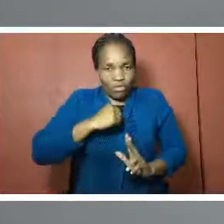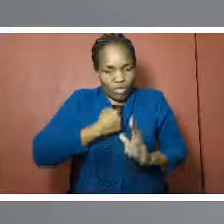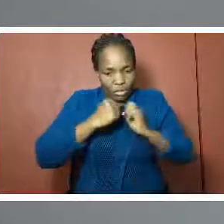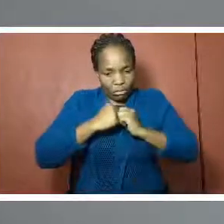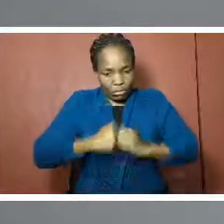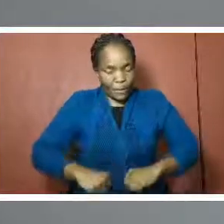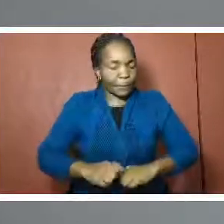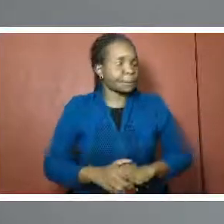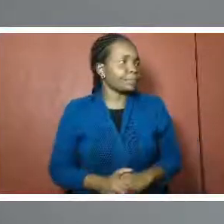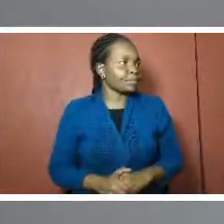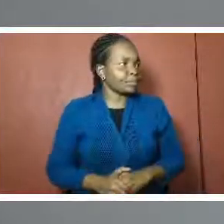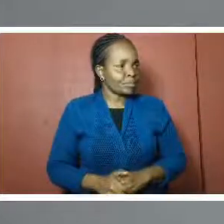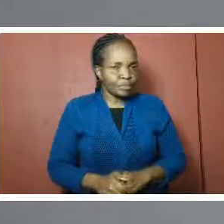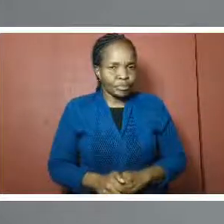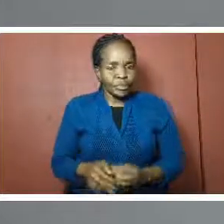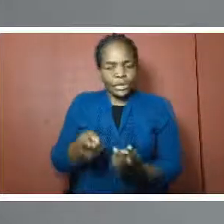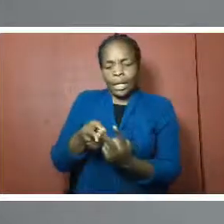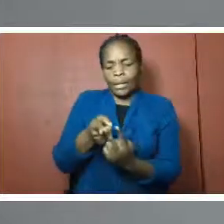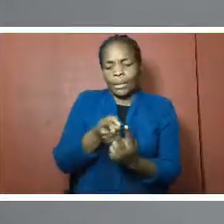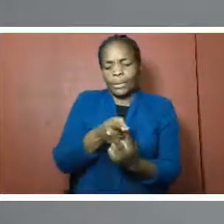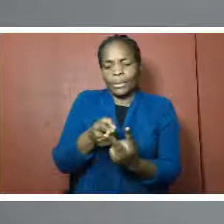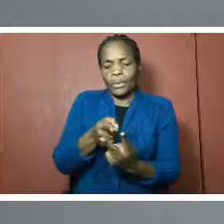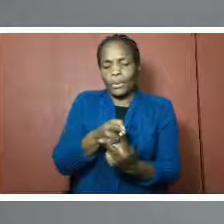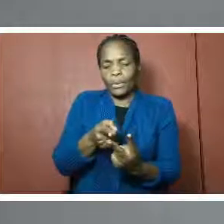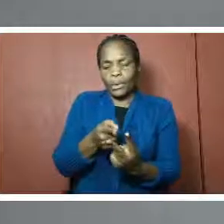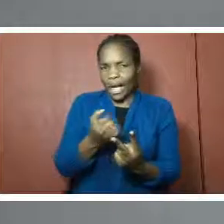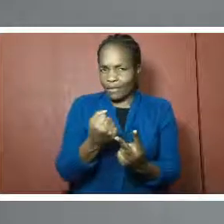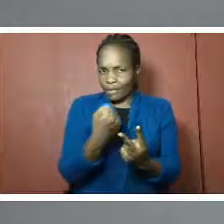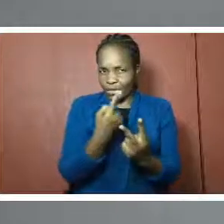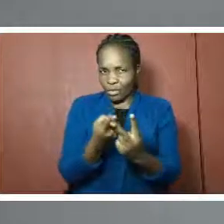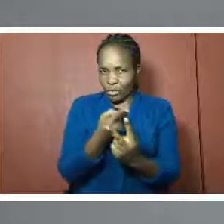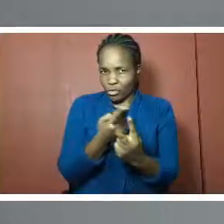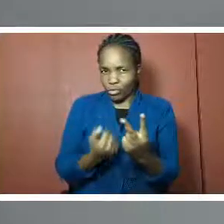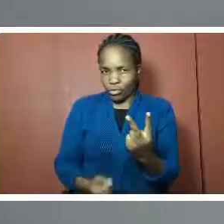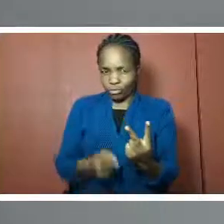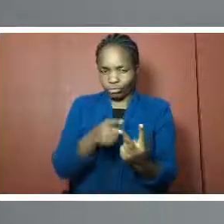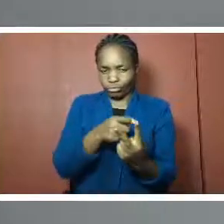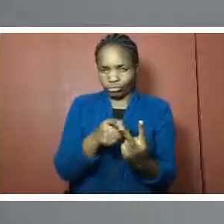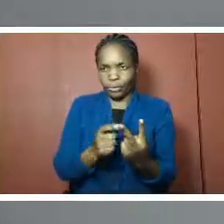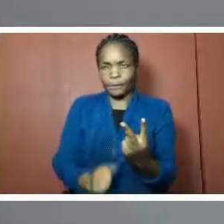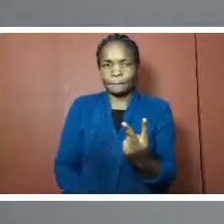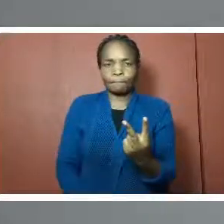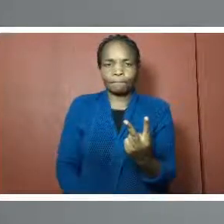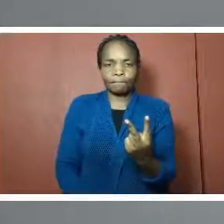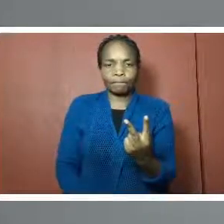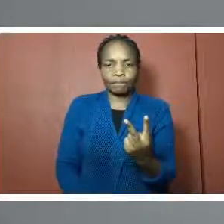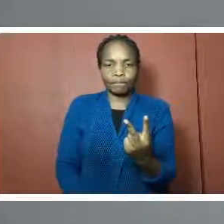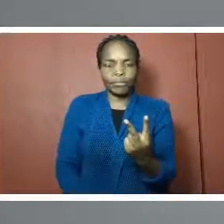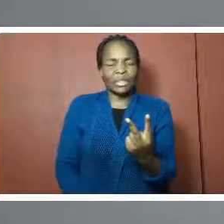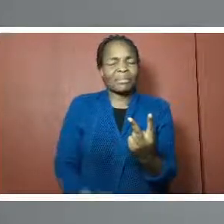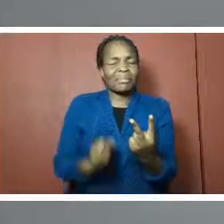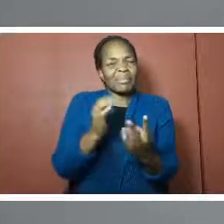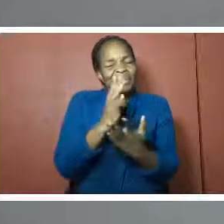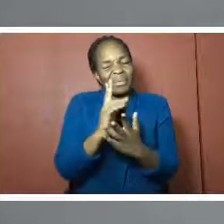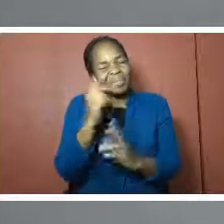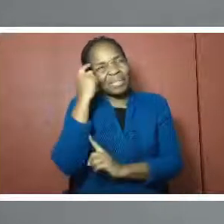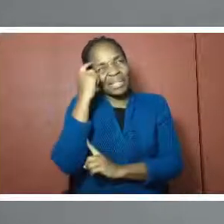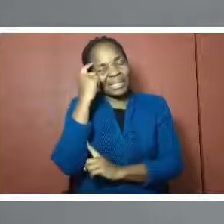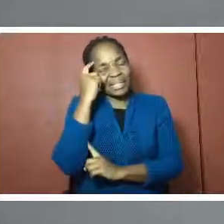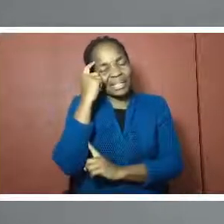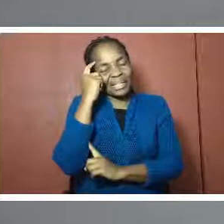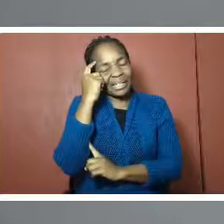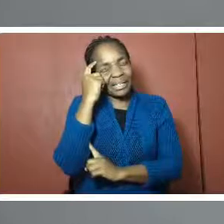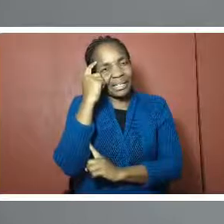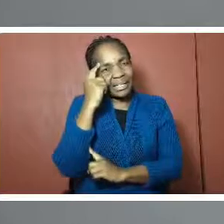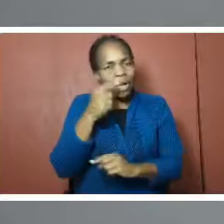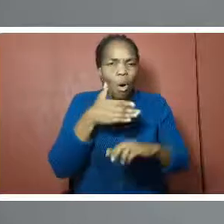what is the difference between, because I'm sure there is also someone there that doesn't really know the difference